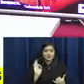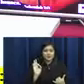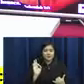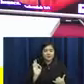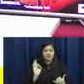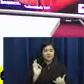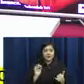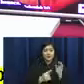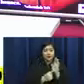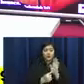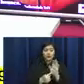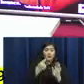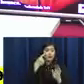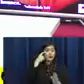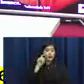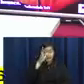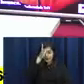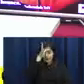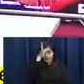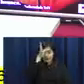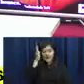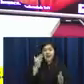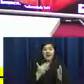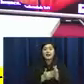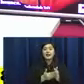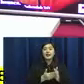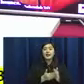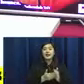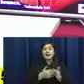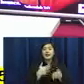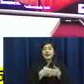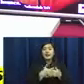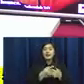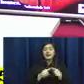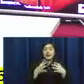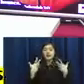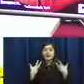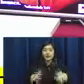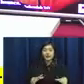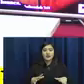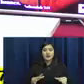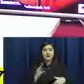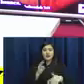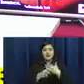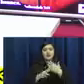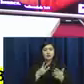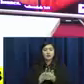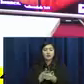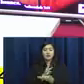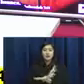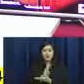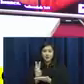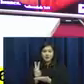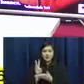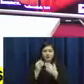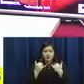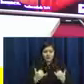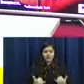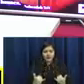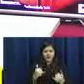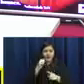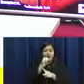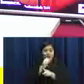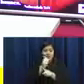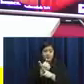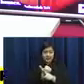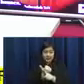muli at patapos na naman muli ang ating panibagong, ang ating isang linggo. And today is April 14. Mambihira mga